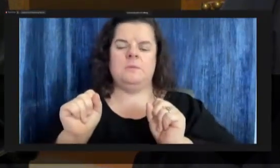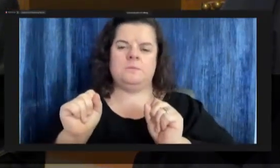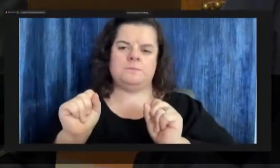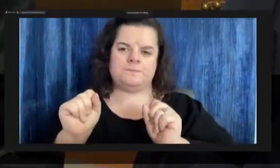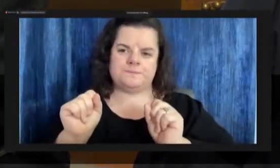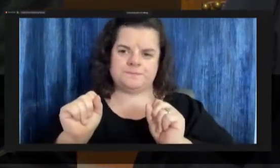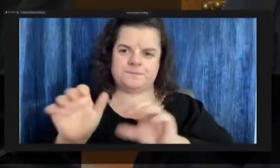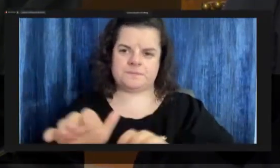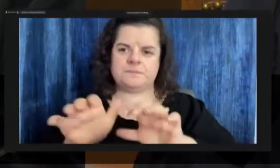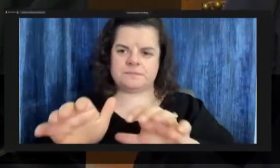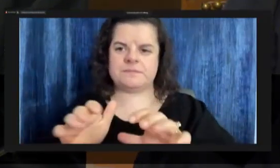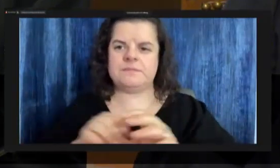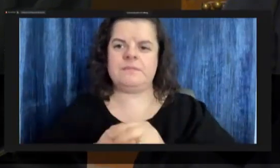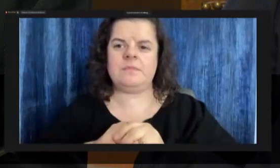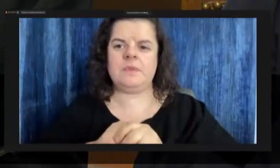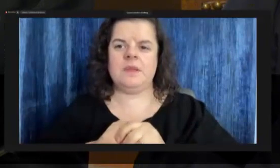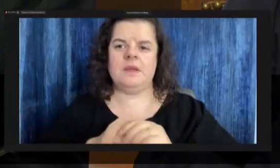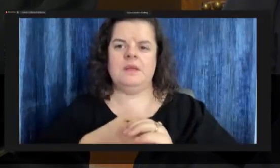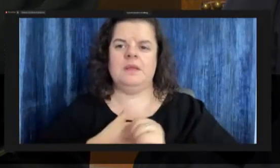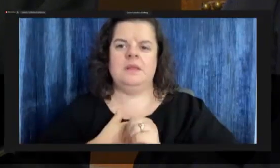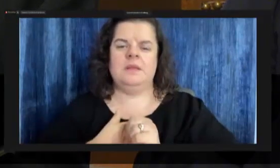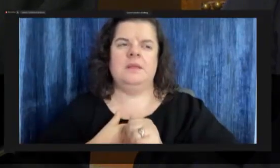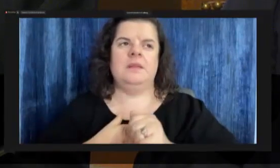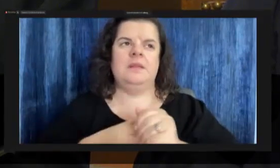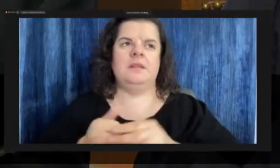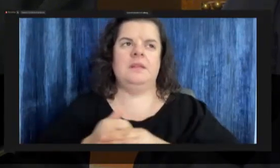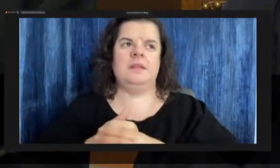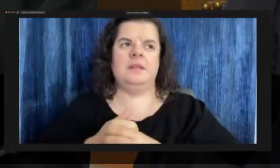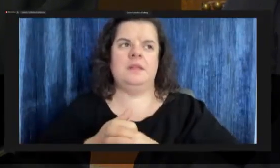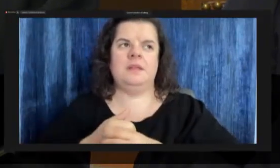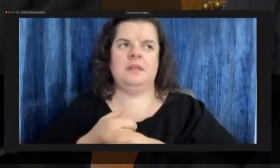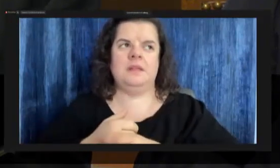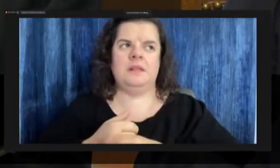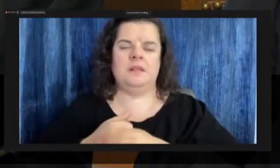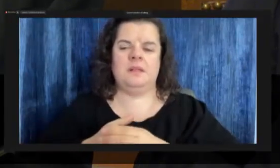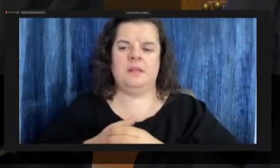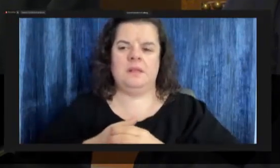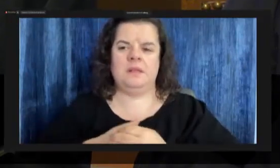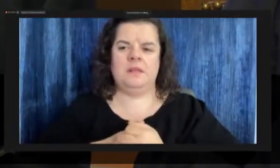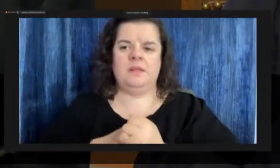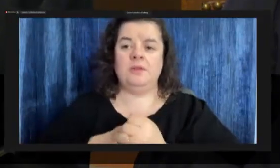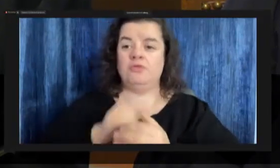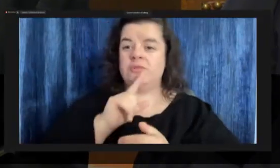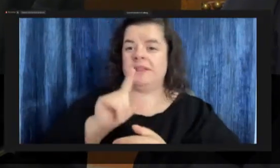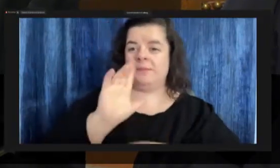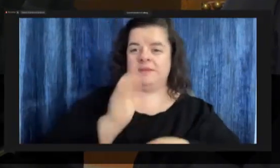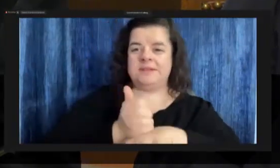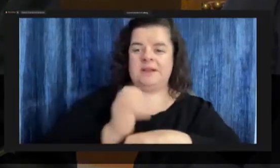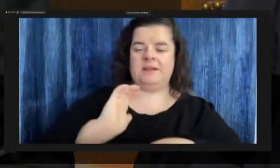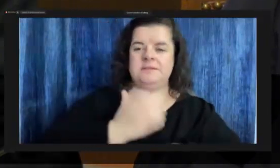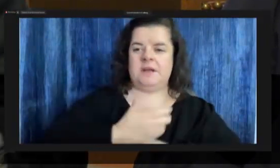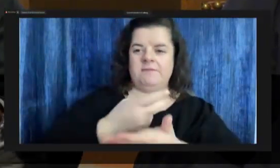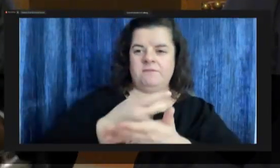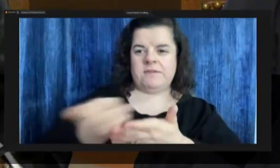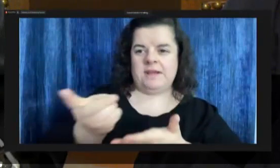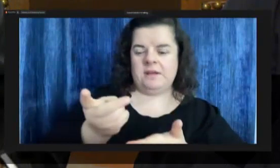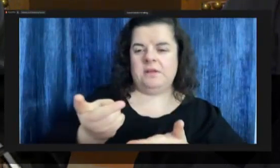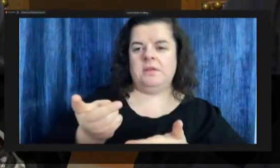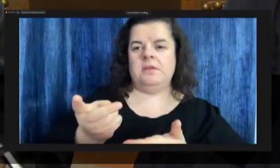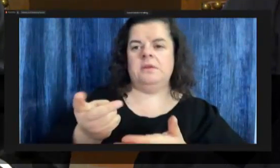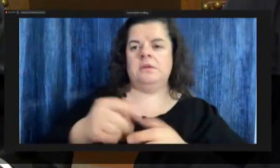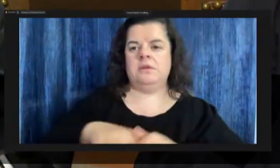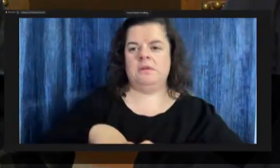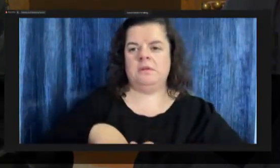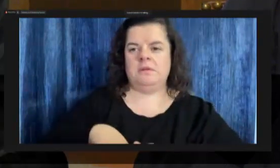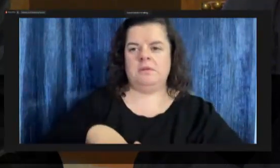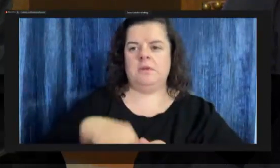event. I don't know how to say what I'm trying to say. And that it was setting us up for failure in that we need